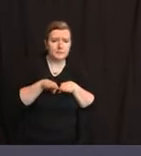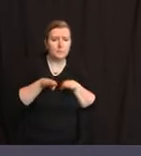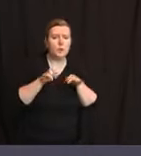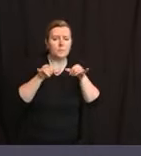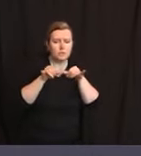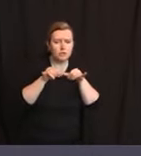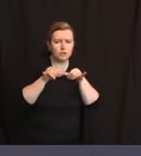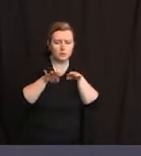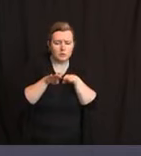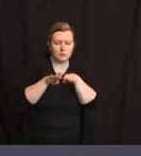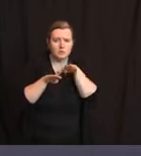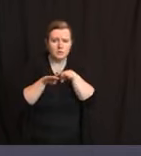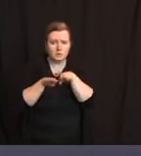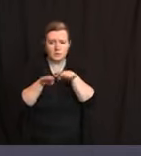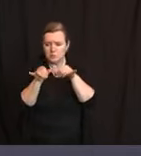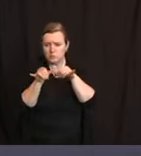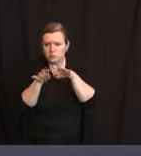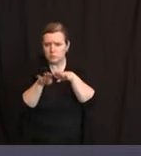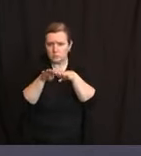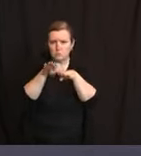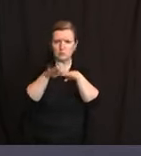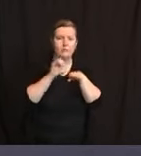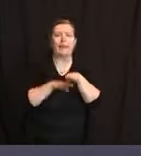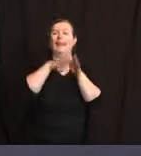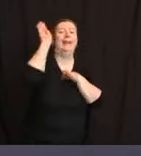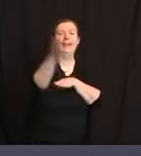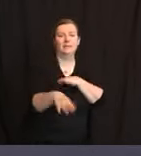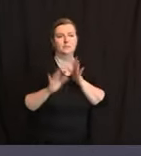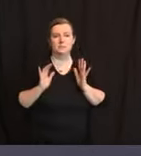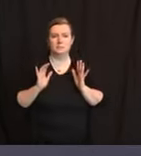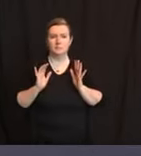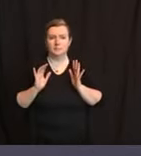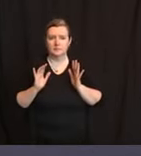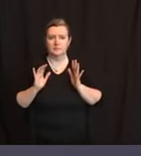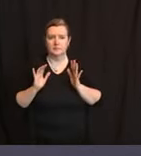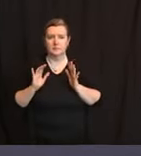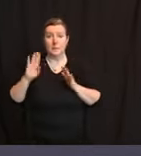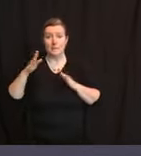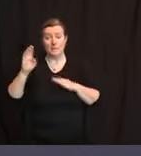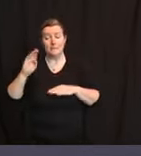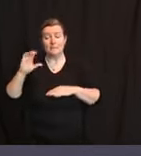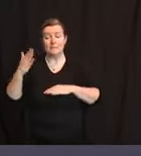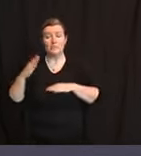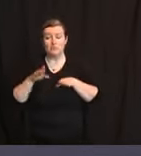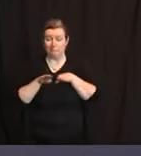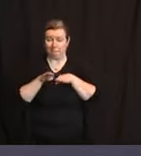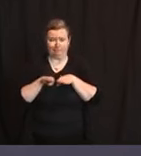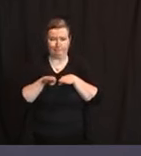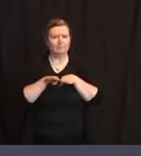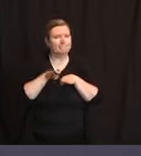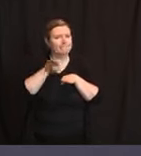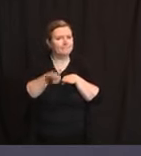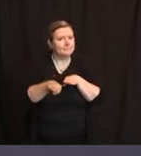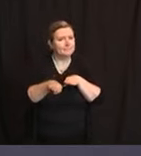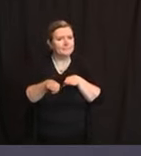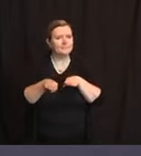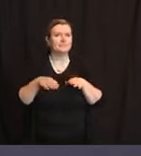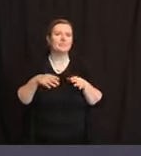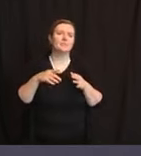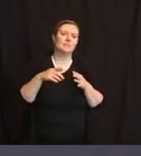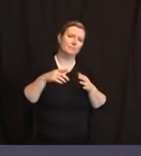iterative way, judge the impact of those steps. Admittedly, beaches is a big one. Parks and beaches will be the two biggest ones we've taken